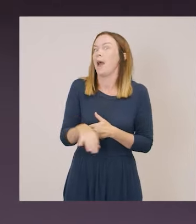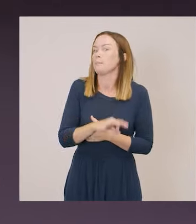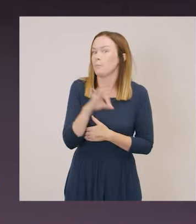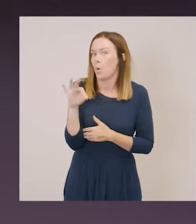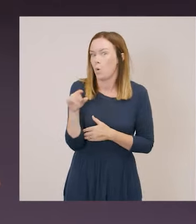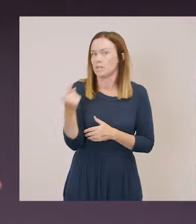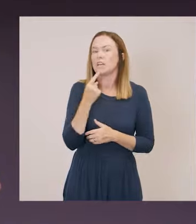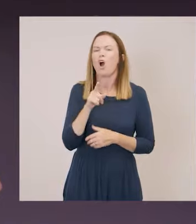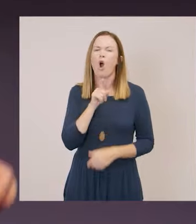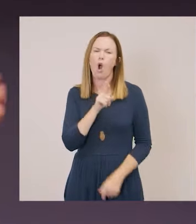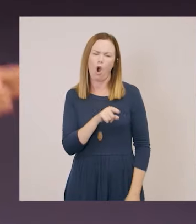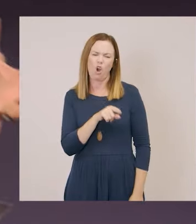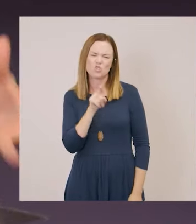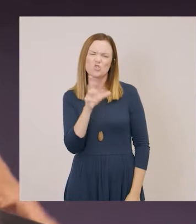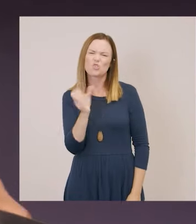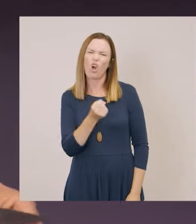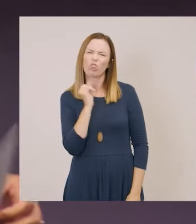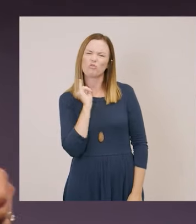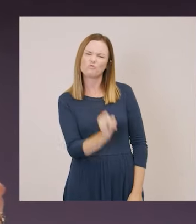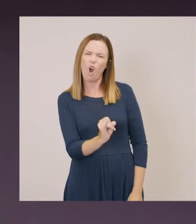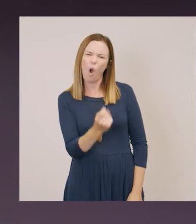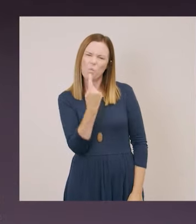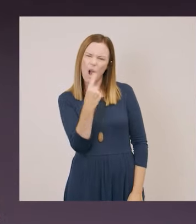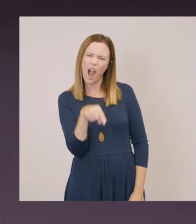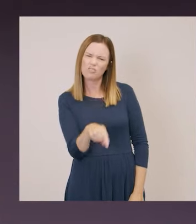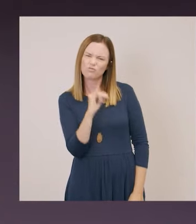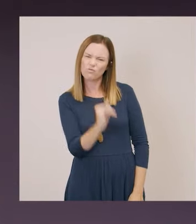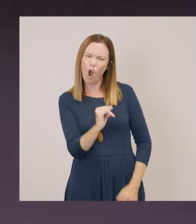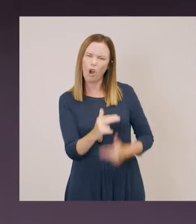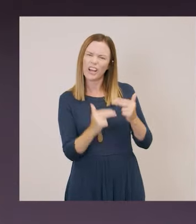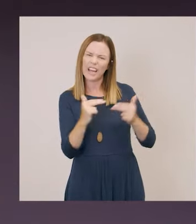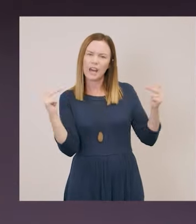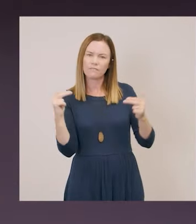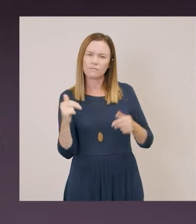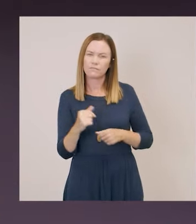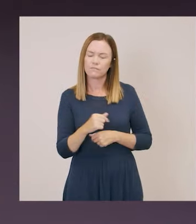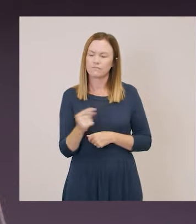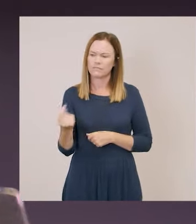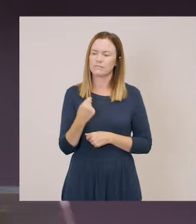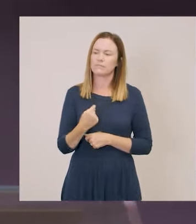morning, oh, you got the wrong kind of gift.